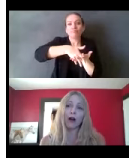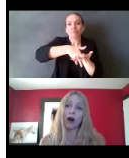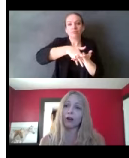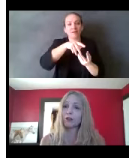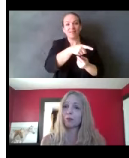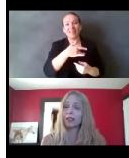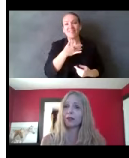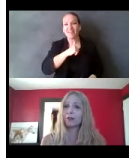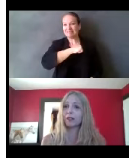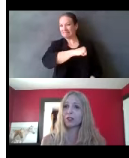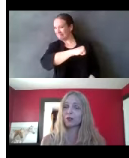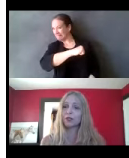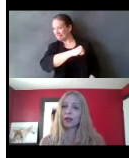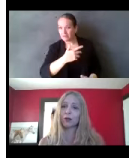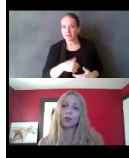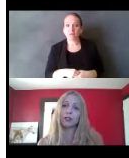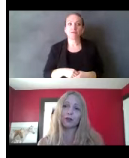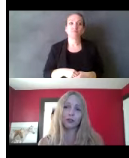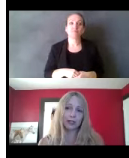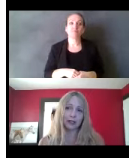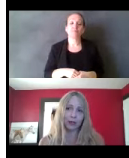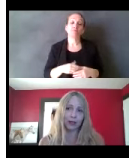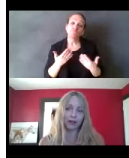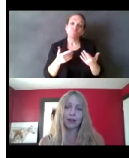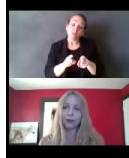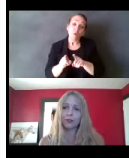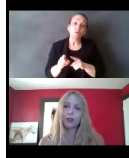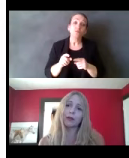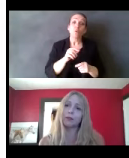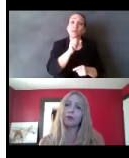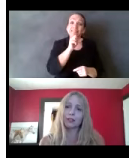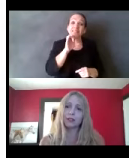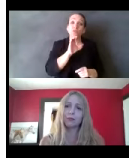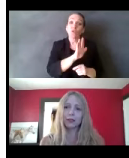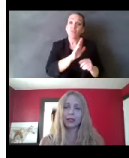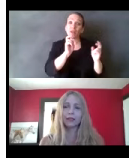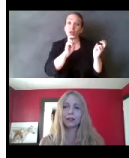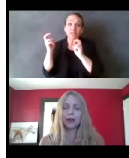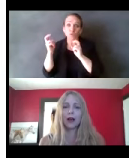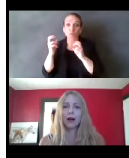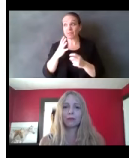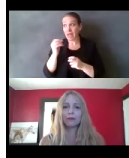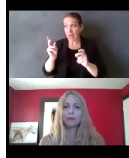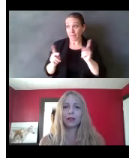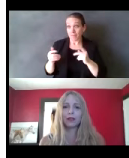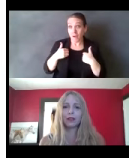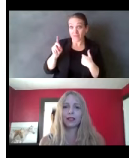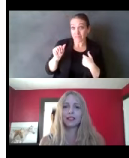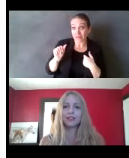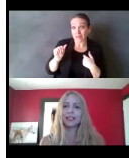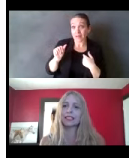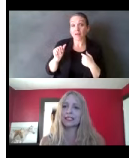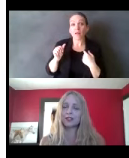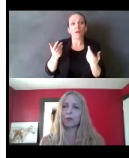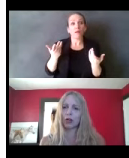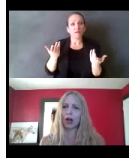so. Also, many of the issues that older adults are dealing with, and also some people with disabilities, it